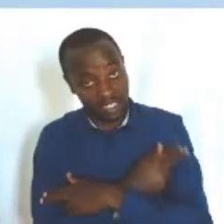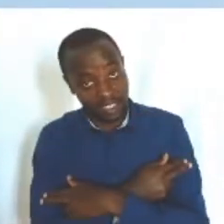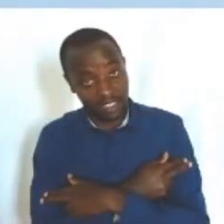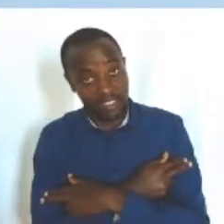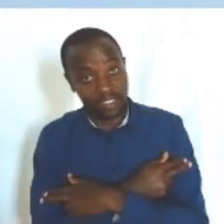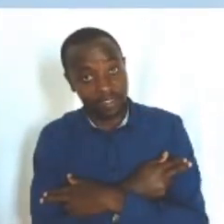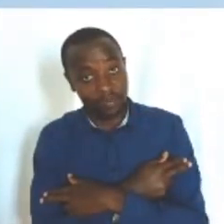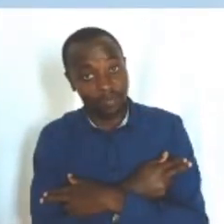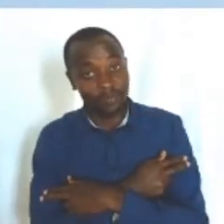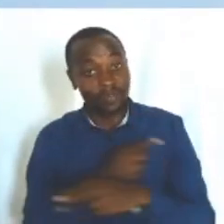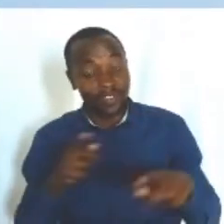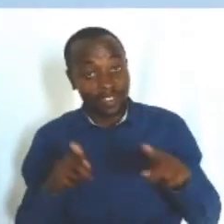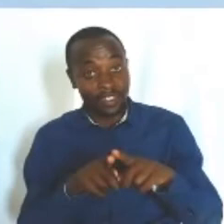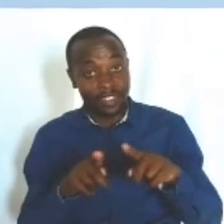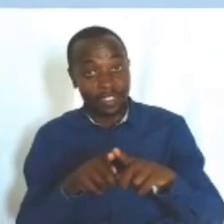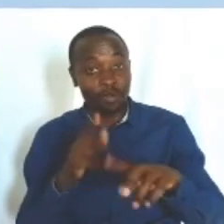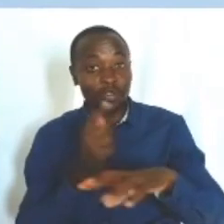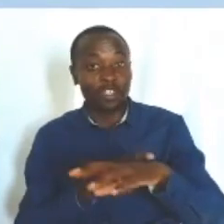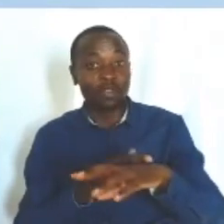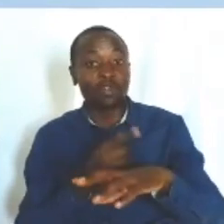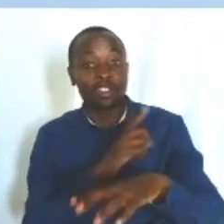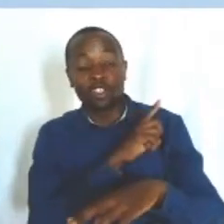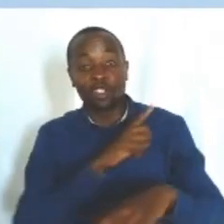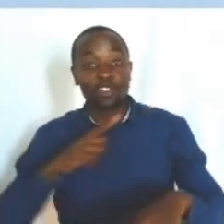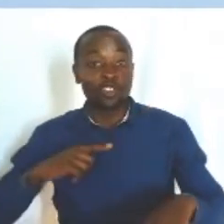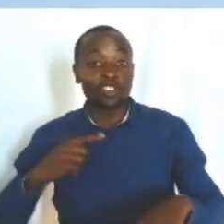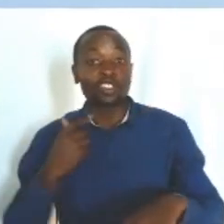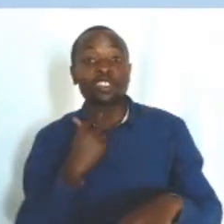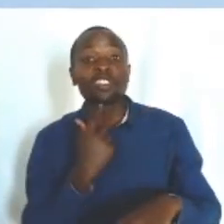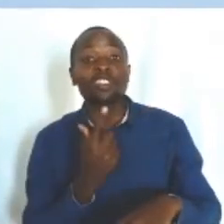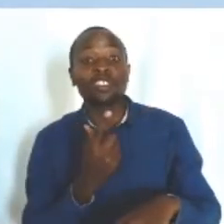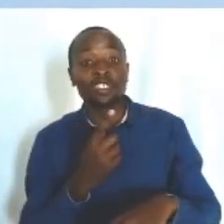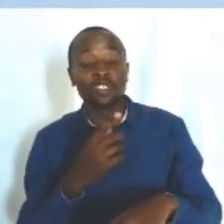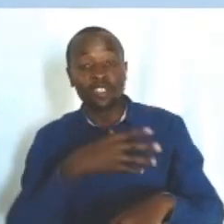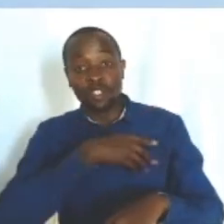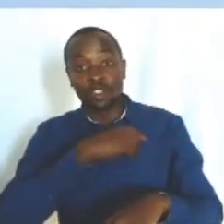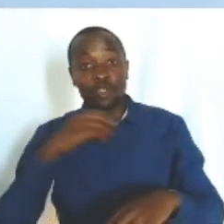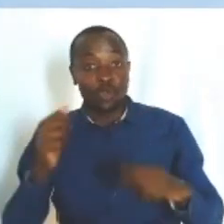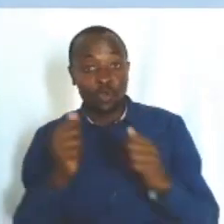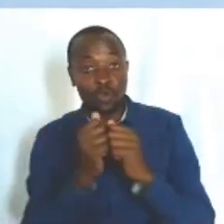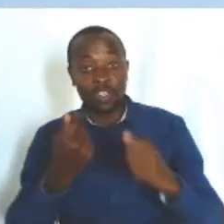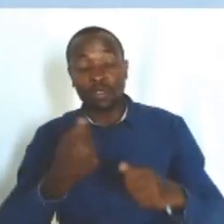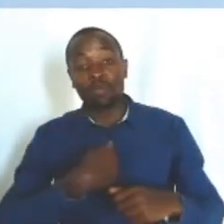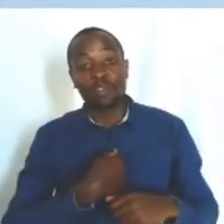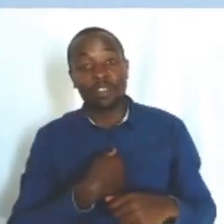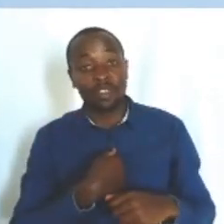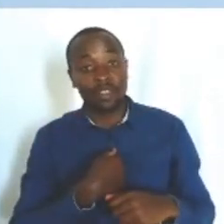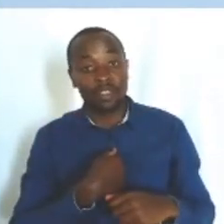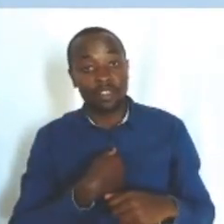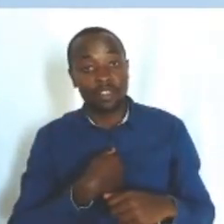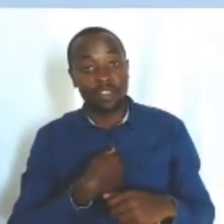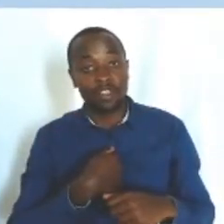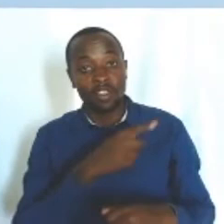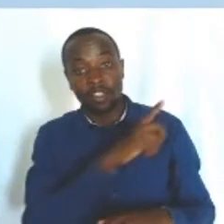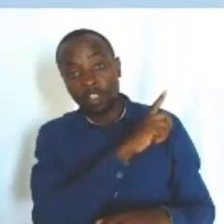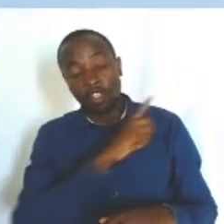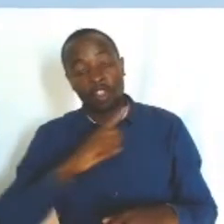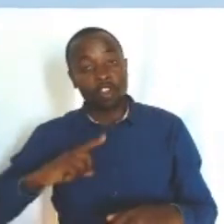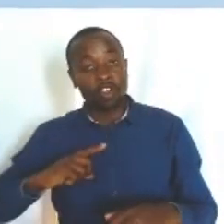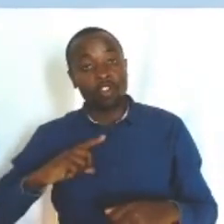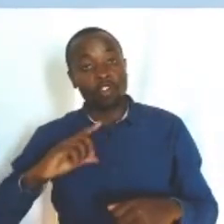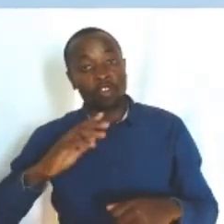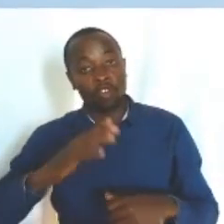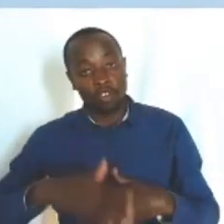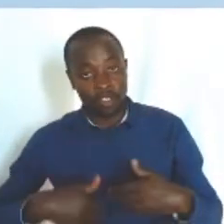that same time, the Lord told him, your soul will be with me. Because God gave us dominion and he gave